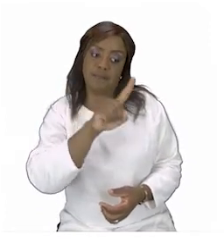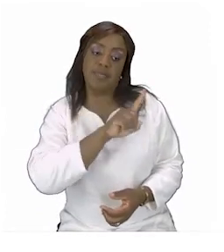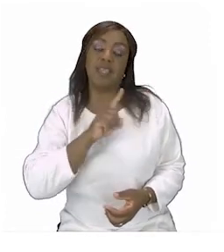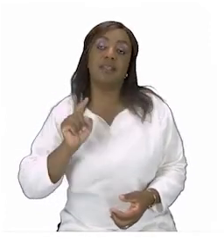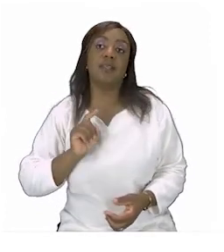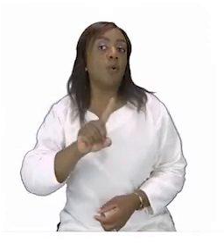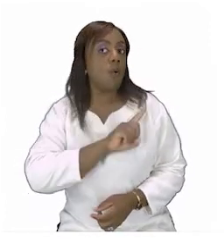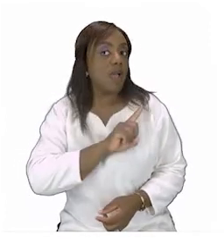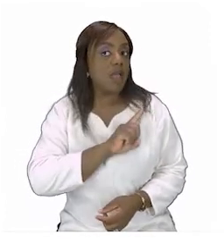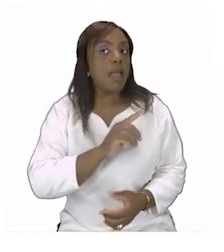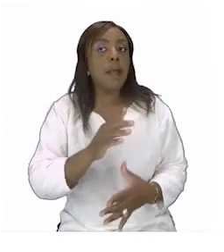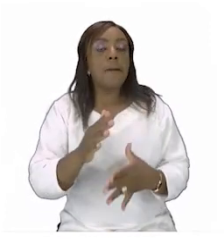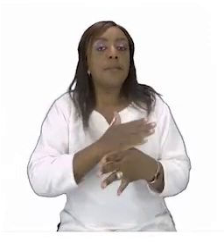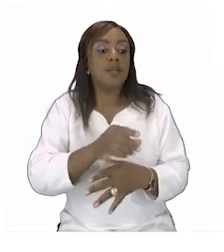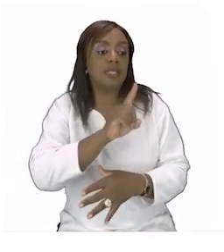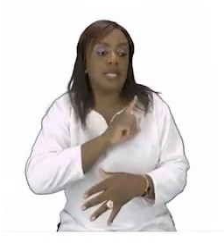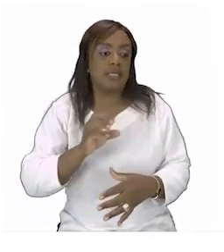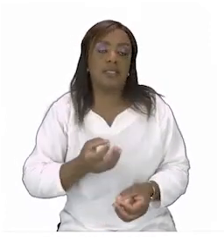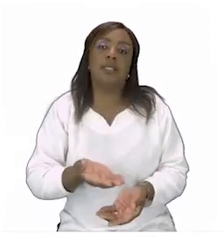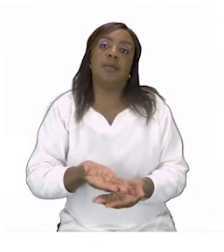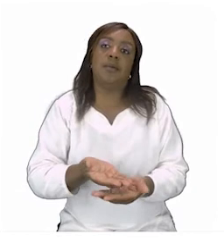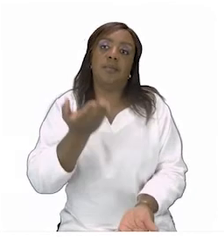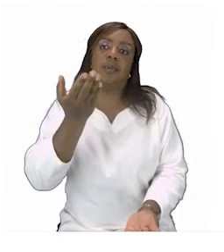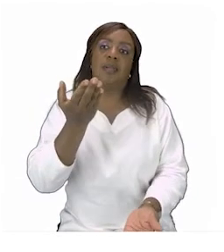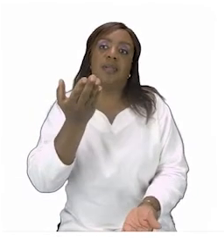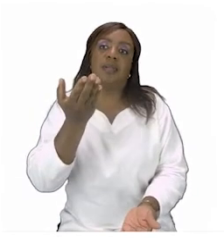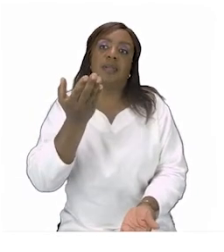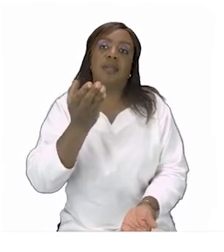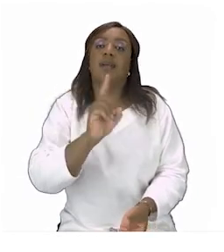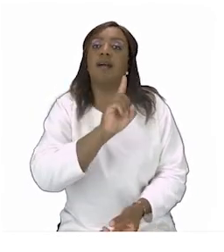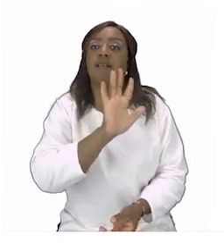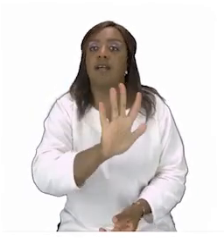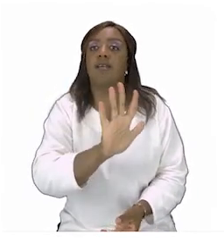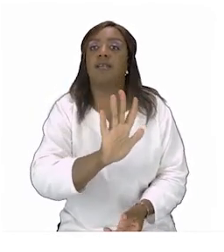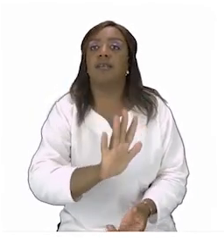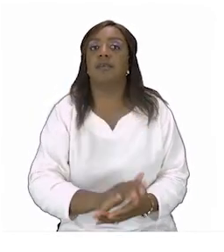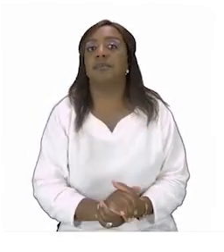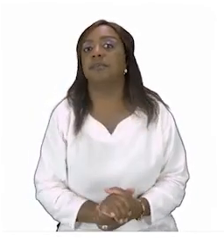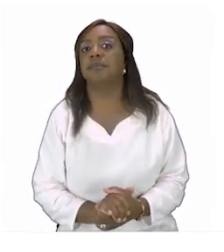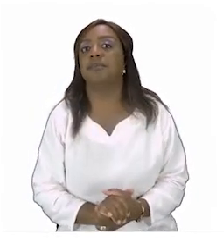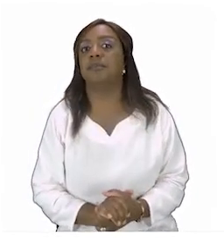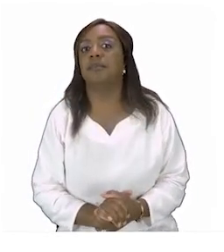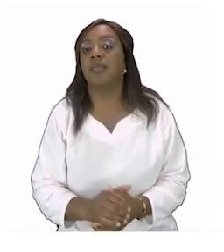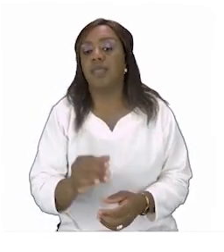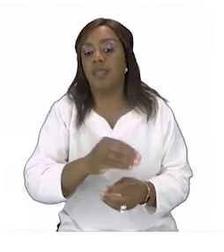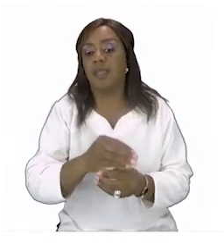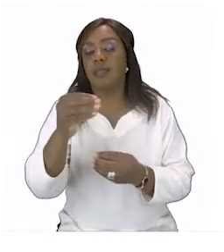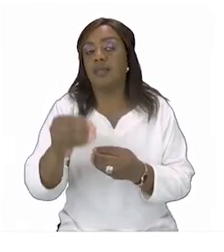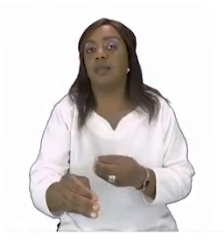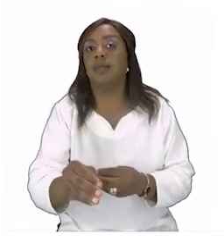19. Then, if you look at the next one, let's go to the next one together. It